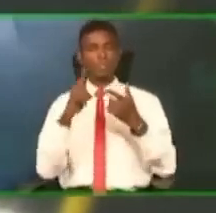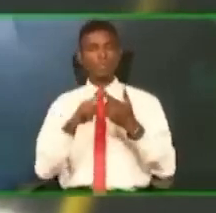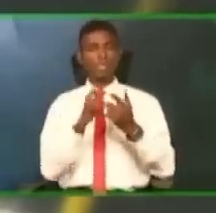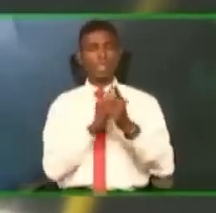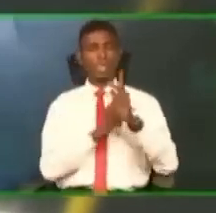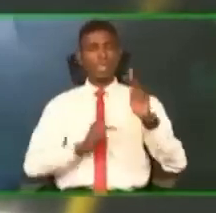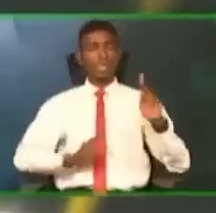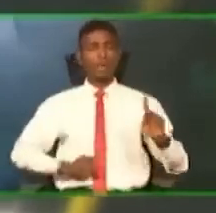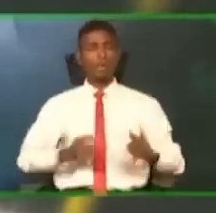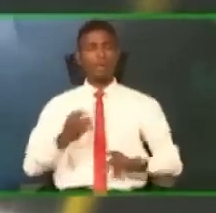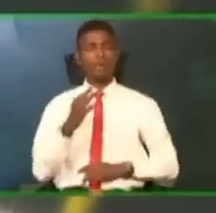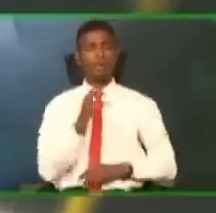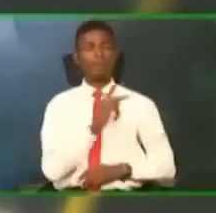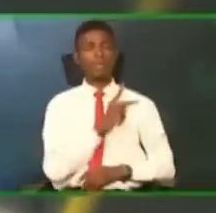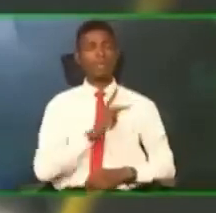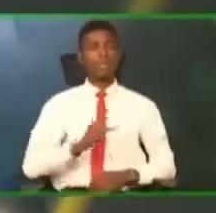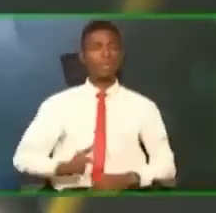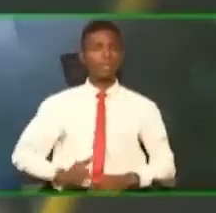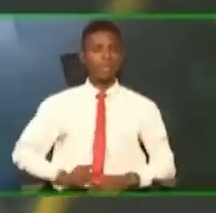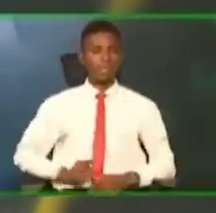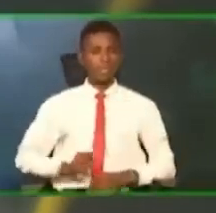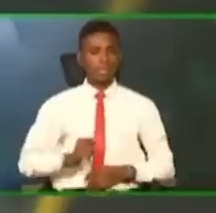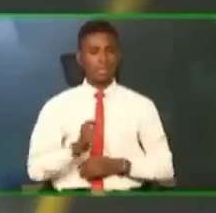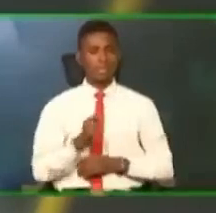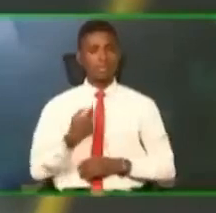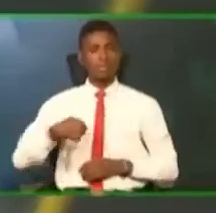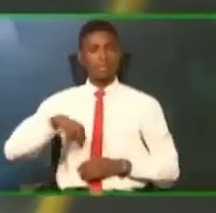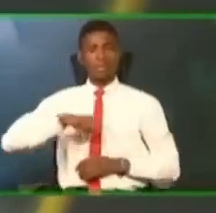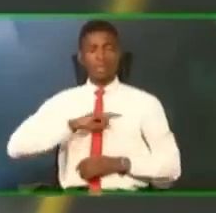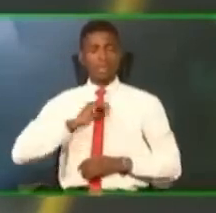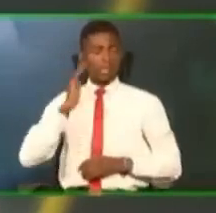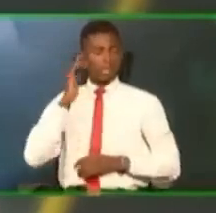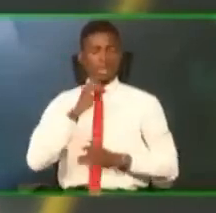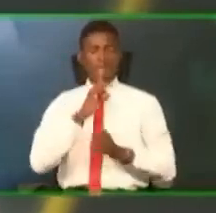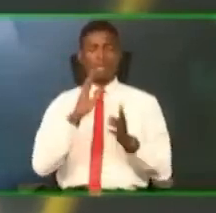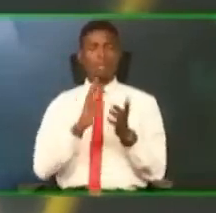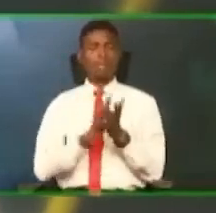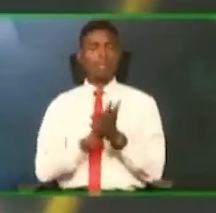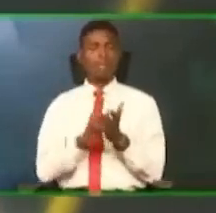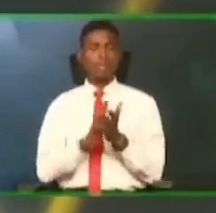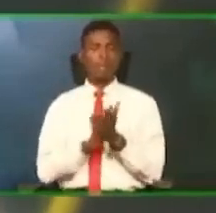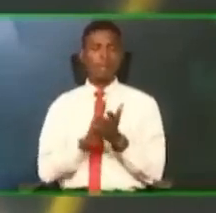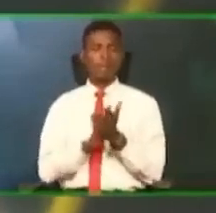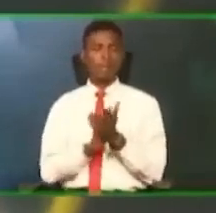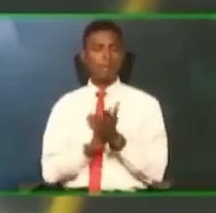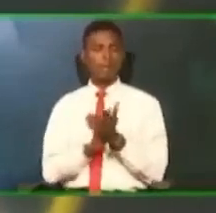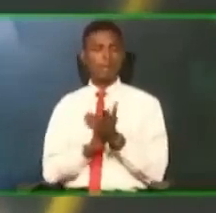of Kings. We will praise